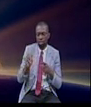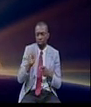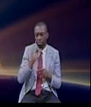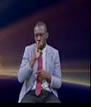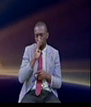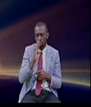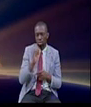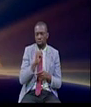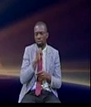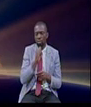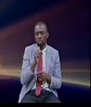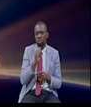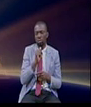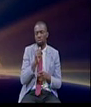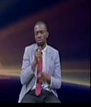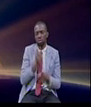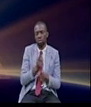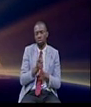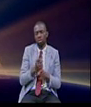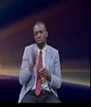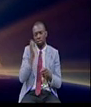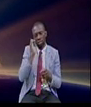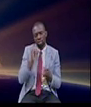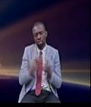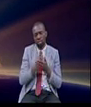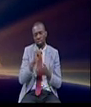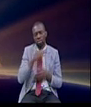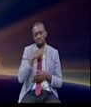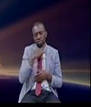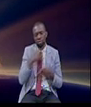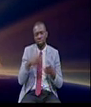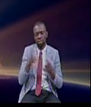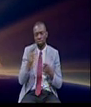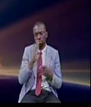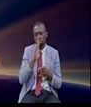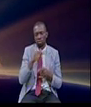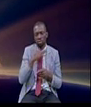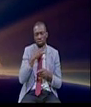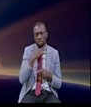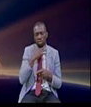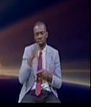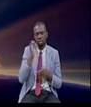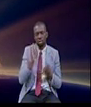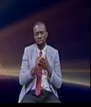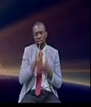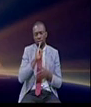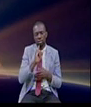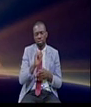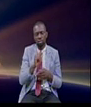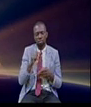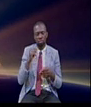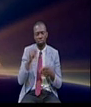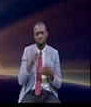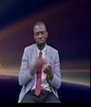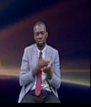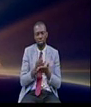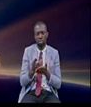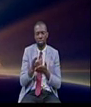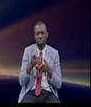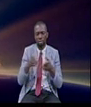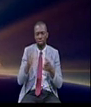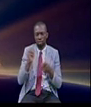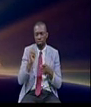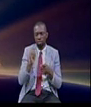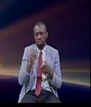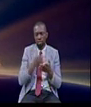still. And he which is filthy, let him be filthy still. And he that is righteous, let him be righteous still. And he